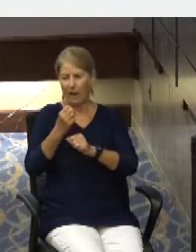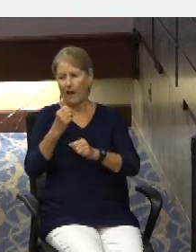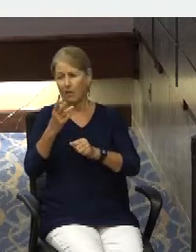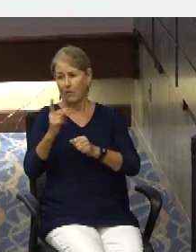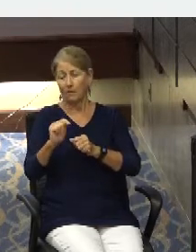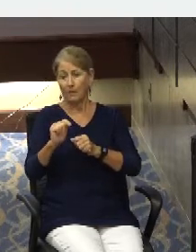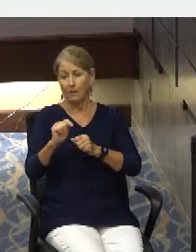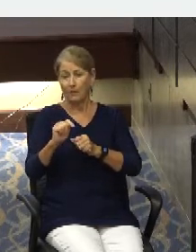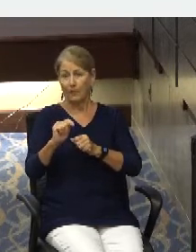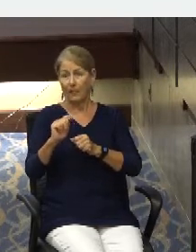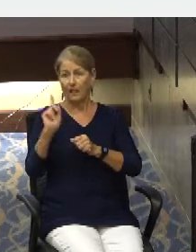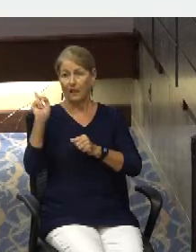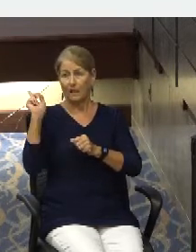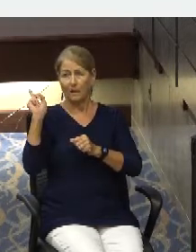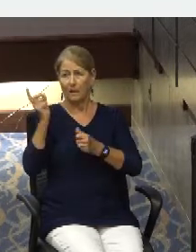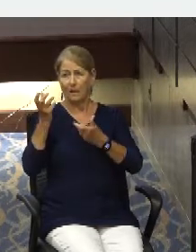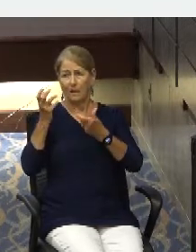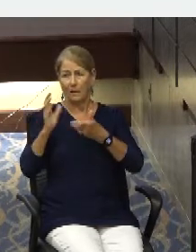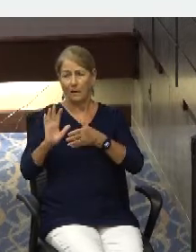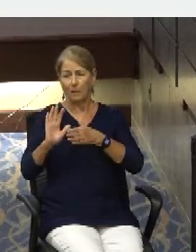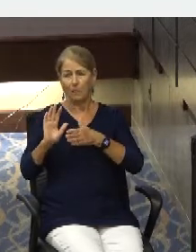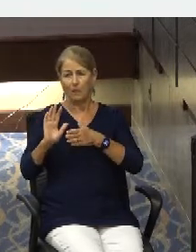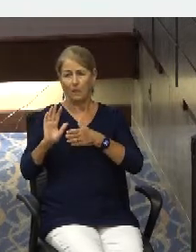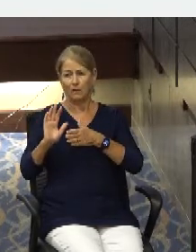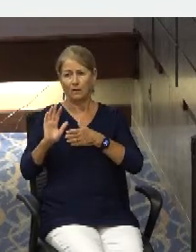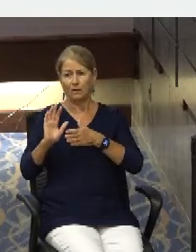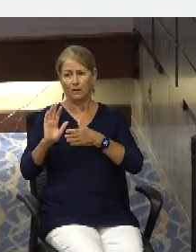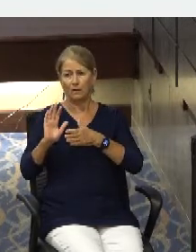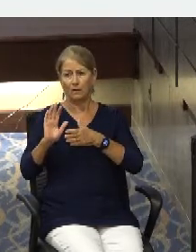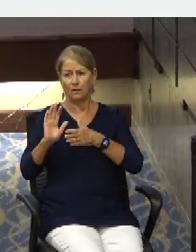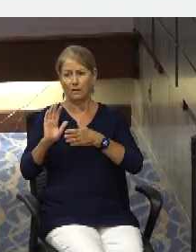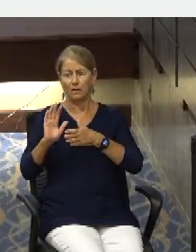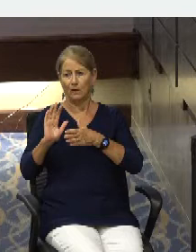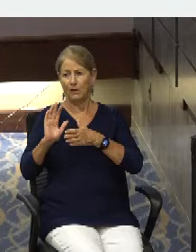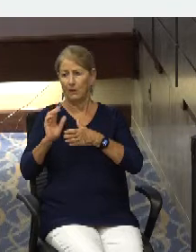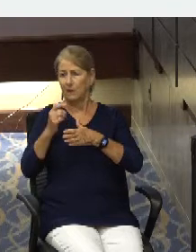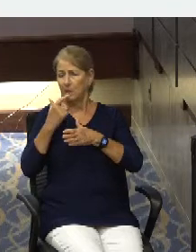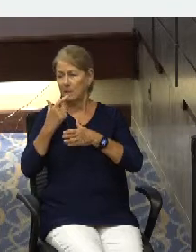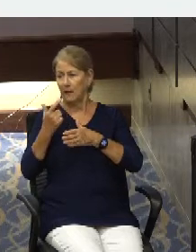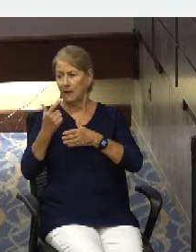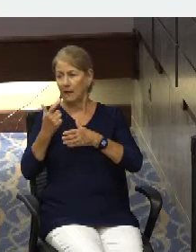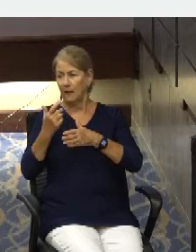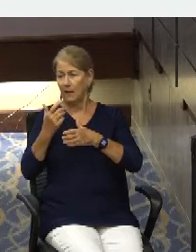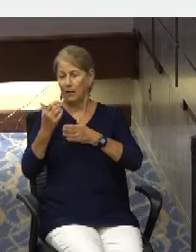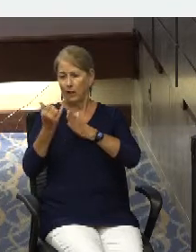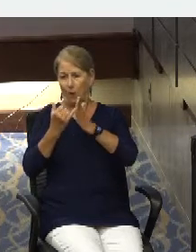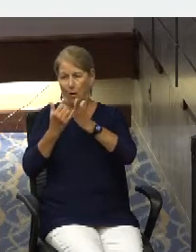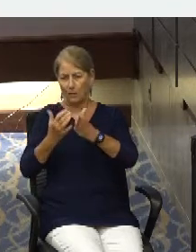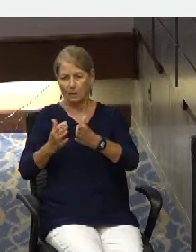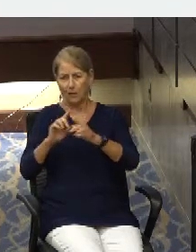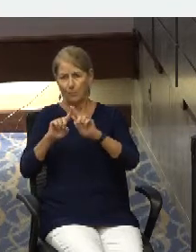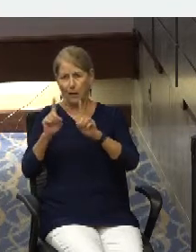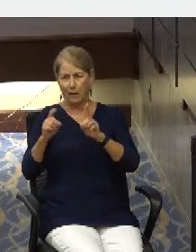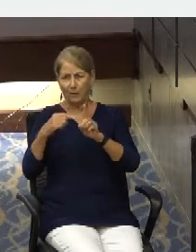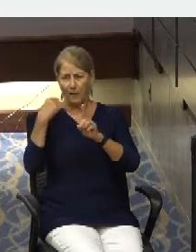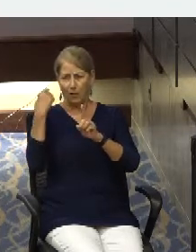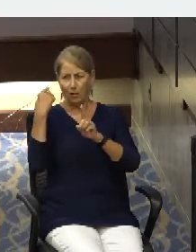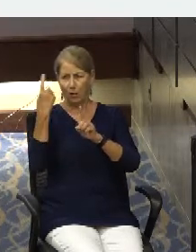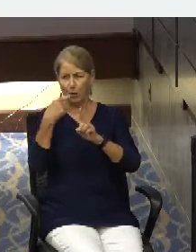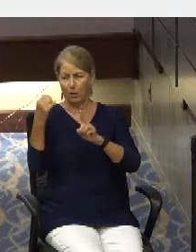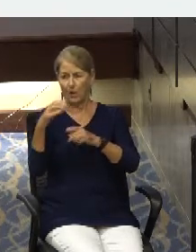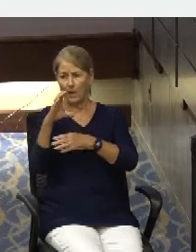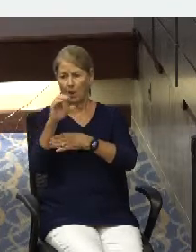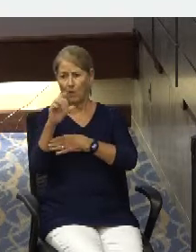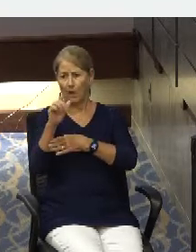We wanted you to see. I don't want to impose any meaning the artist may not have intended, but those look to be Colombian mammoths. Is that fair to say? Mm-hmm.